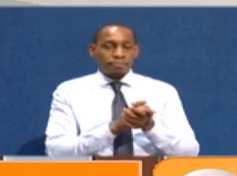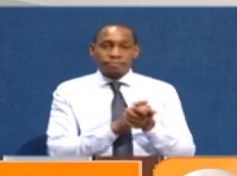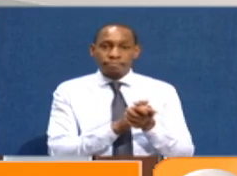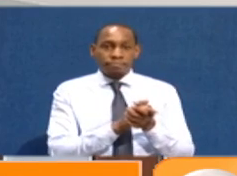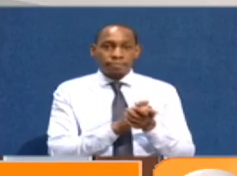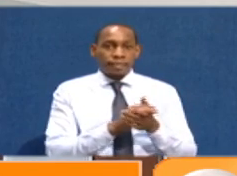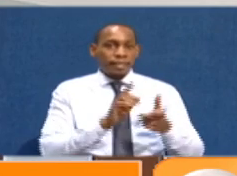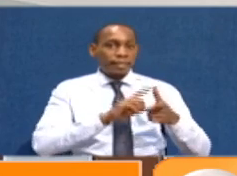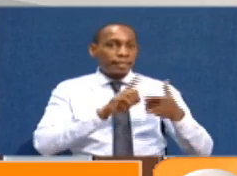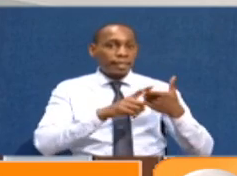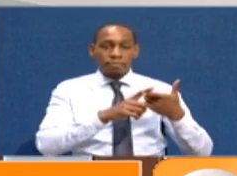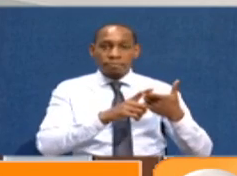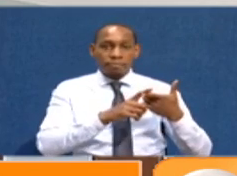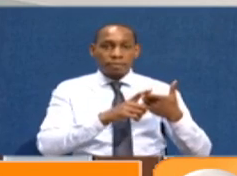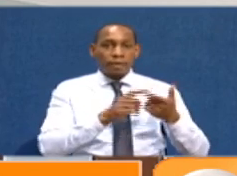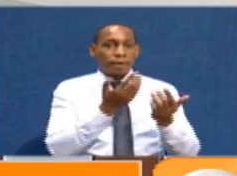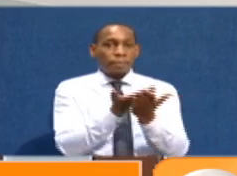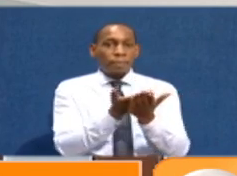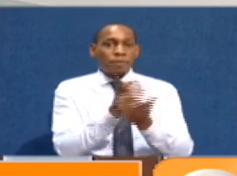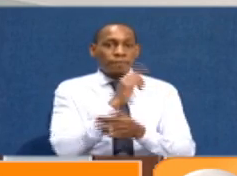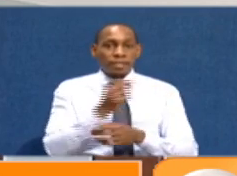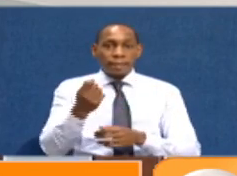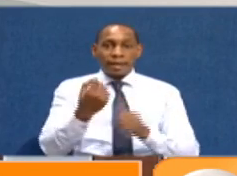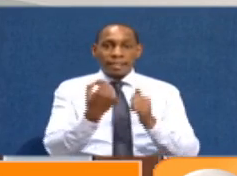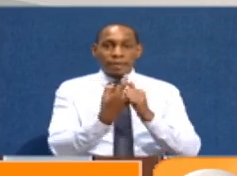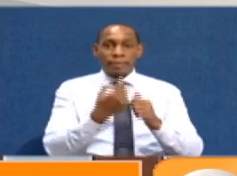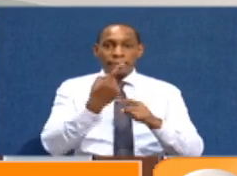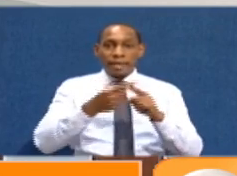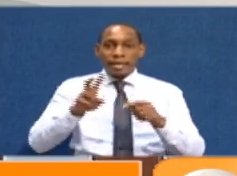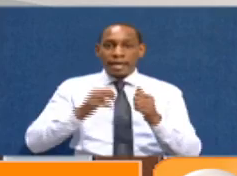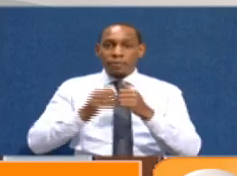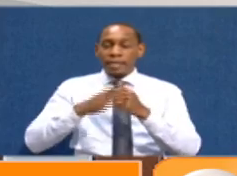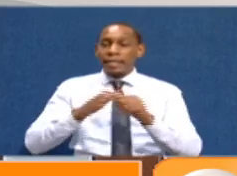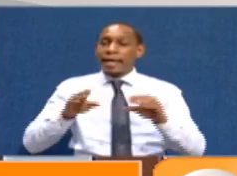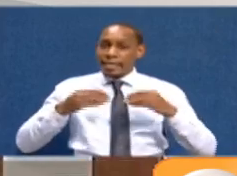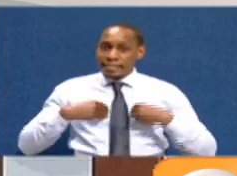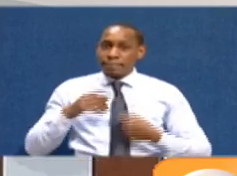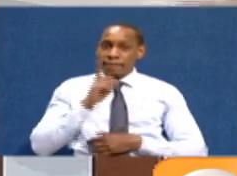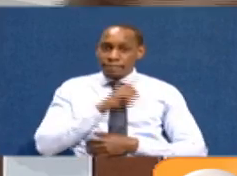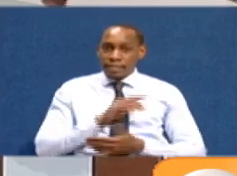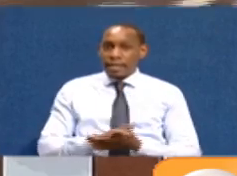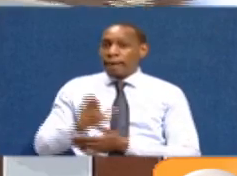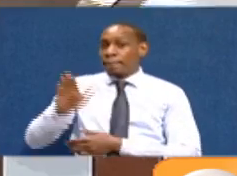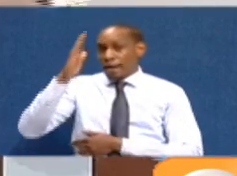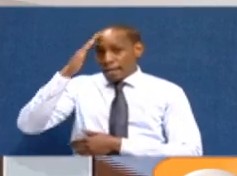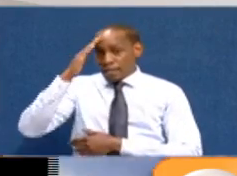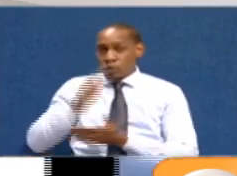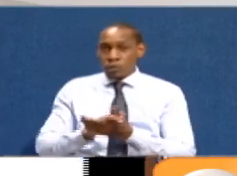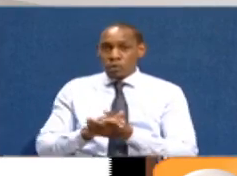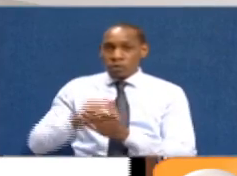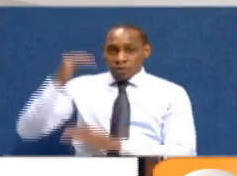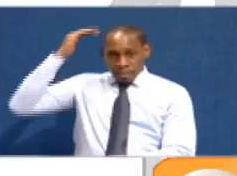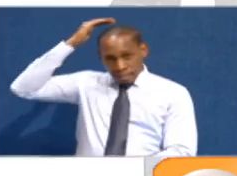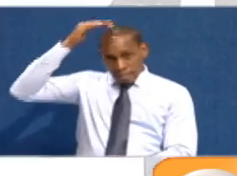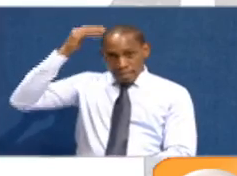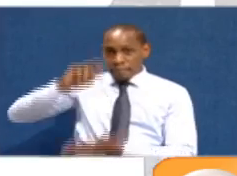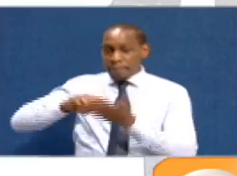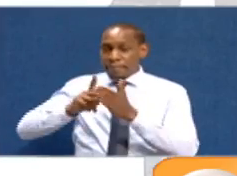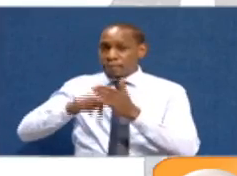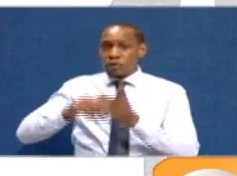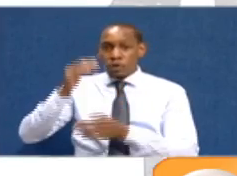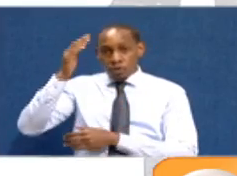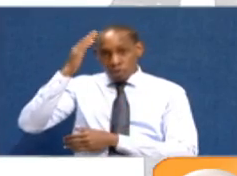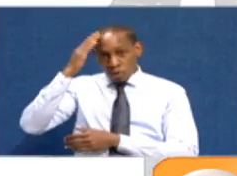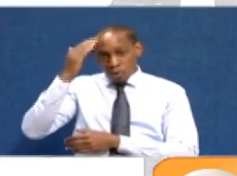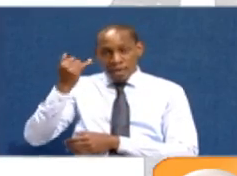Zim. And then he proposed in November of 2019. And I said yes, without a doubt. Did you know what this whole thing was about with the turban thing?